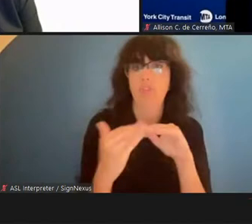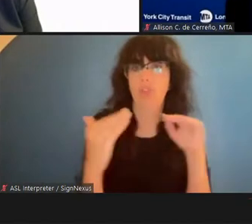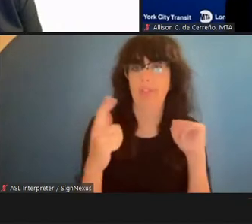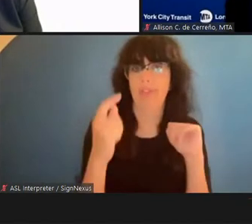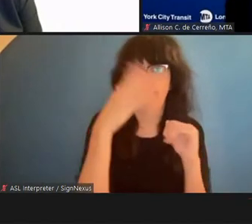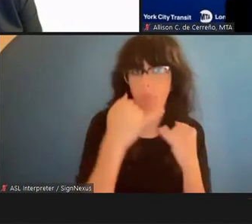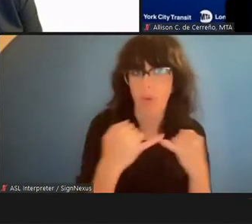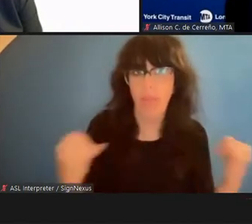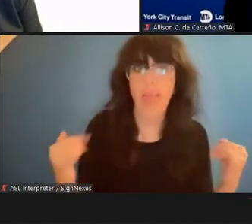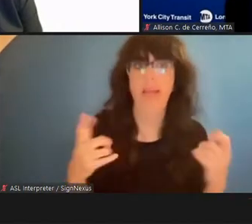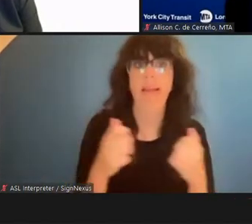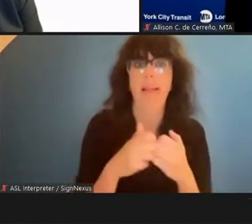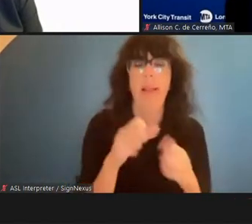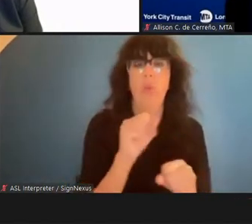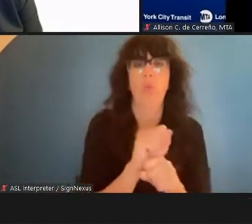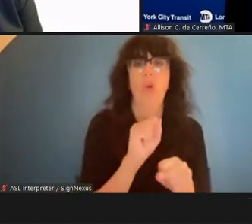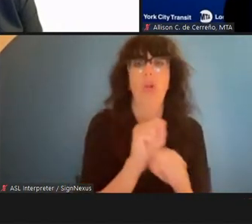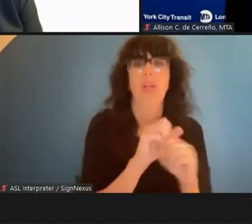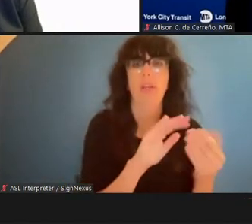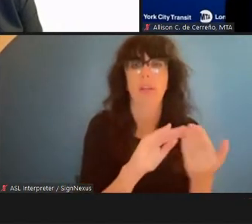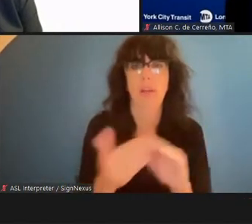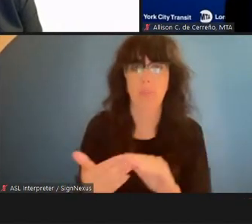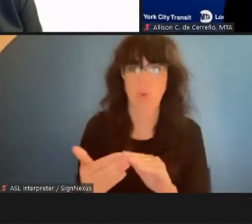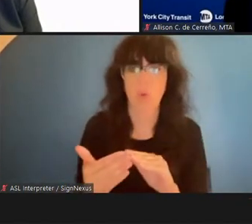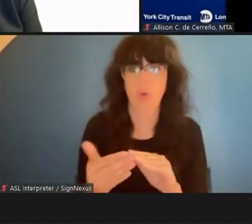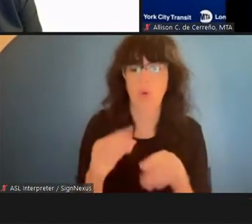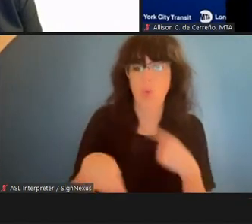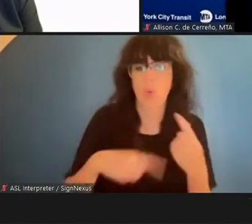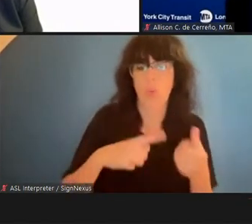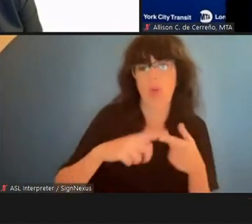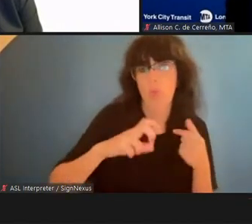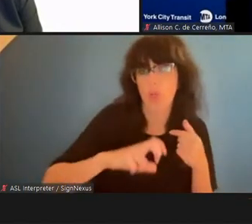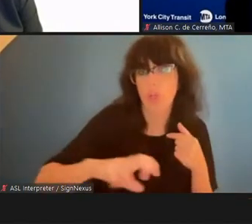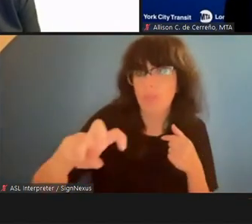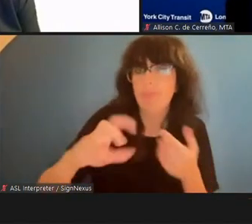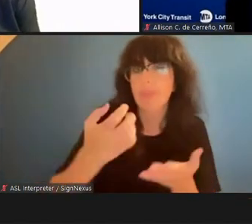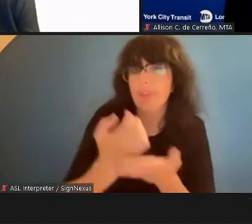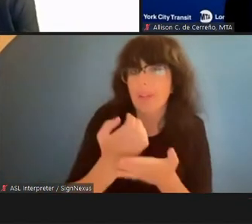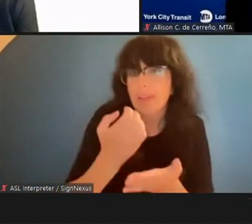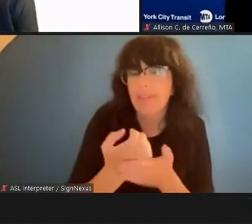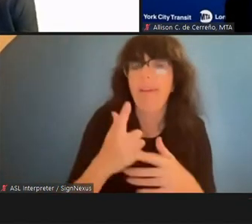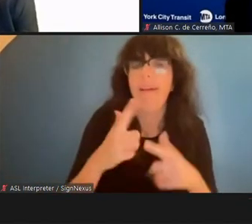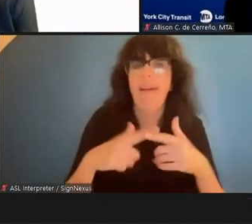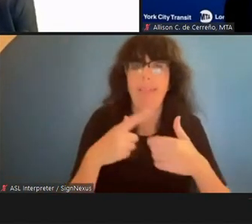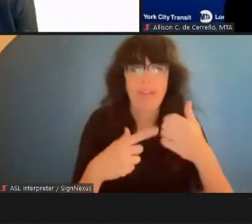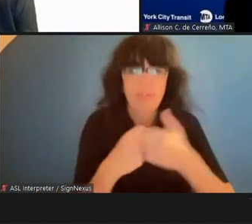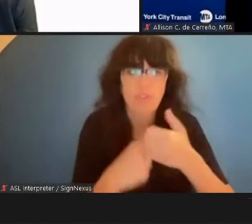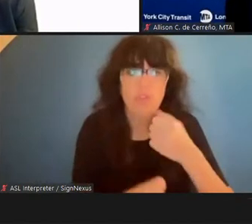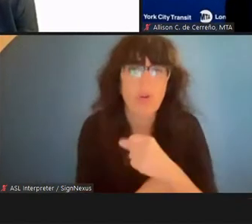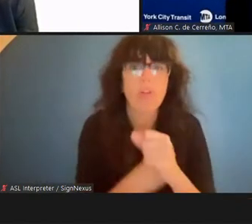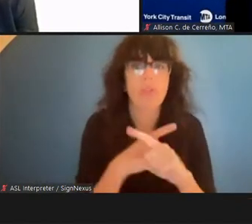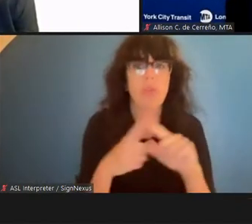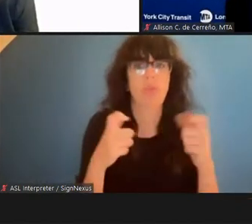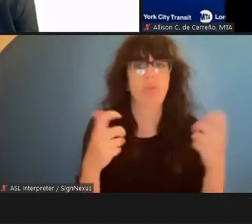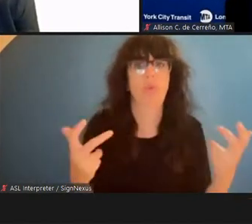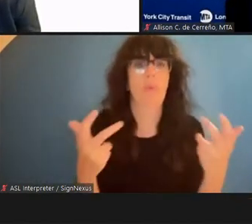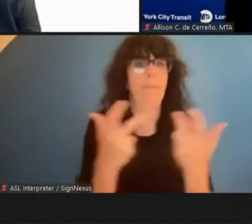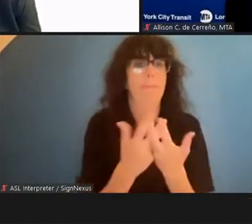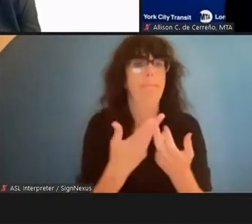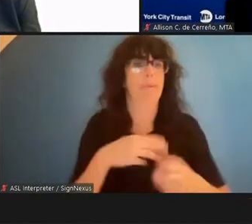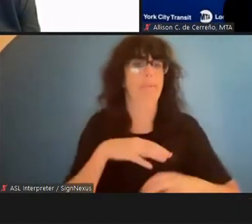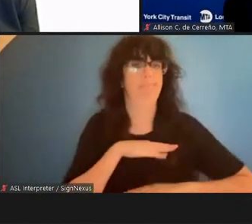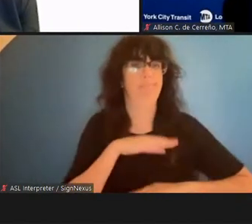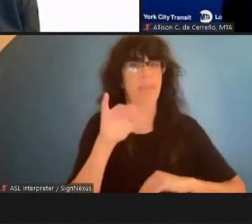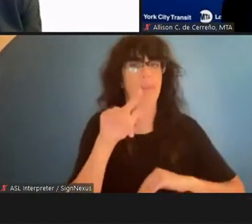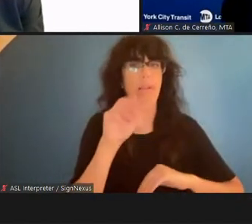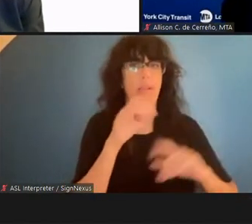working communities while we transition our economies and our infrastructure to meet the climate goals that we need to